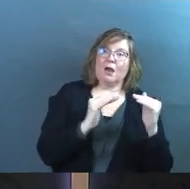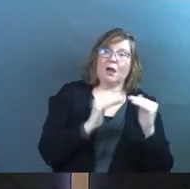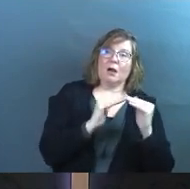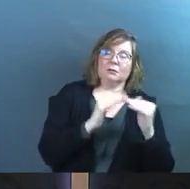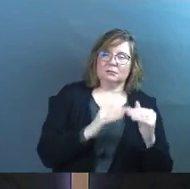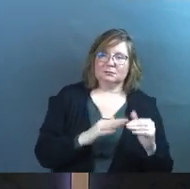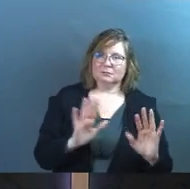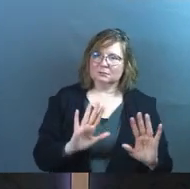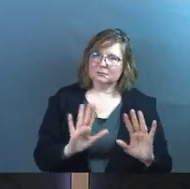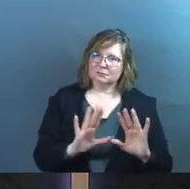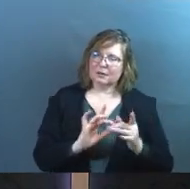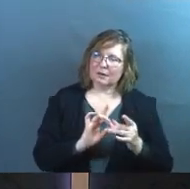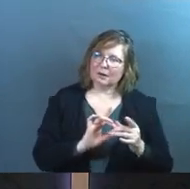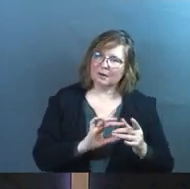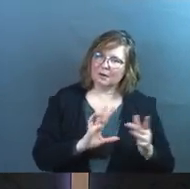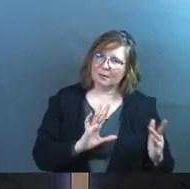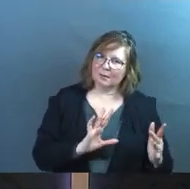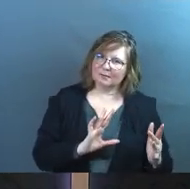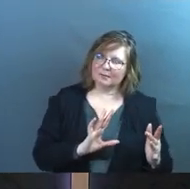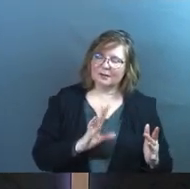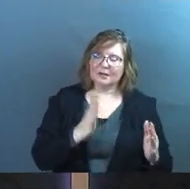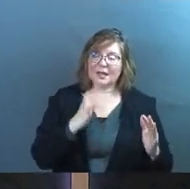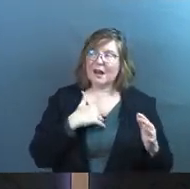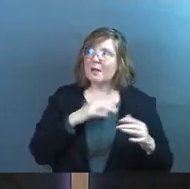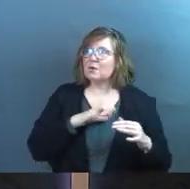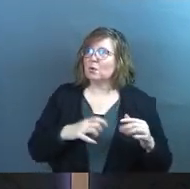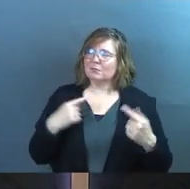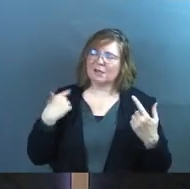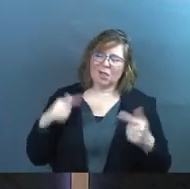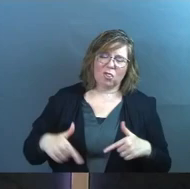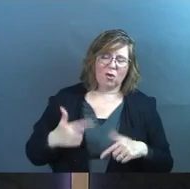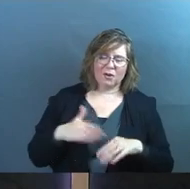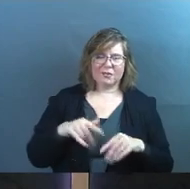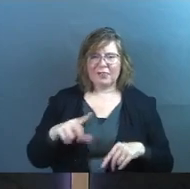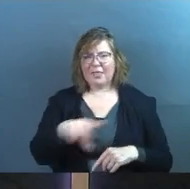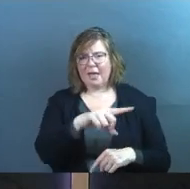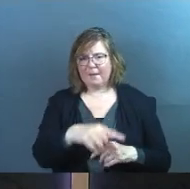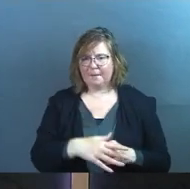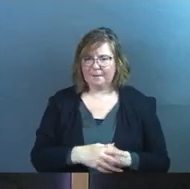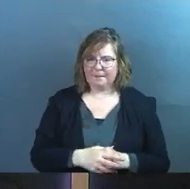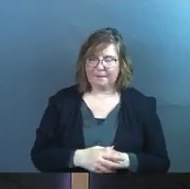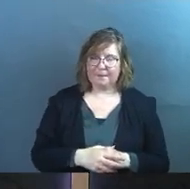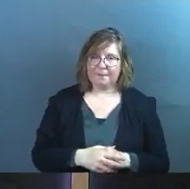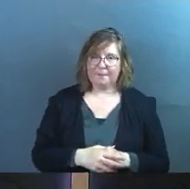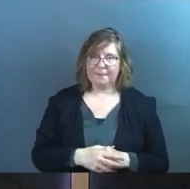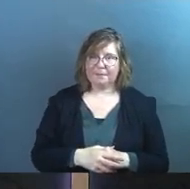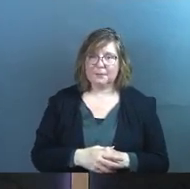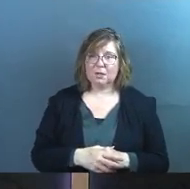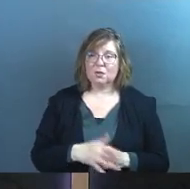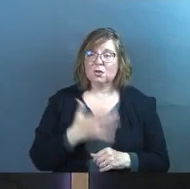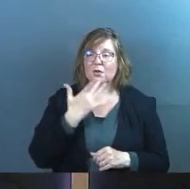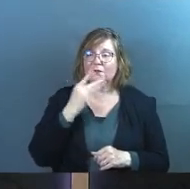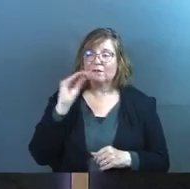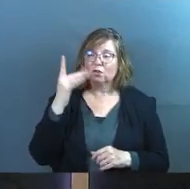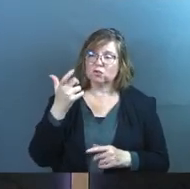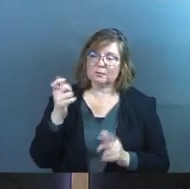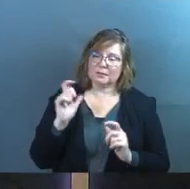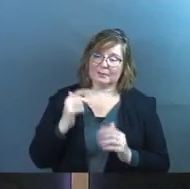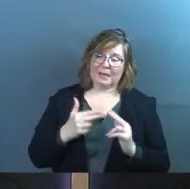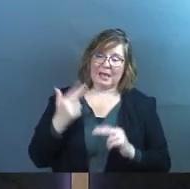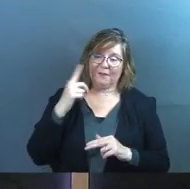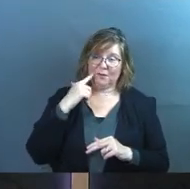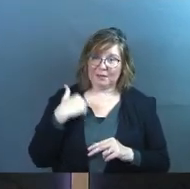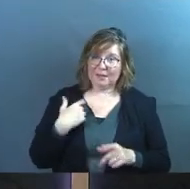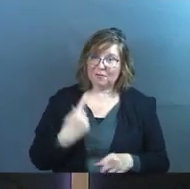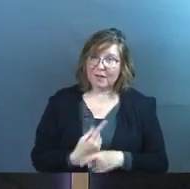in our own minds and say, God, I've been a Christian way longer than them. So the favor and the grace should be pretty high